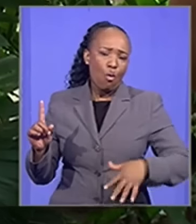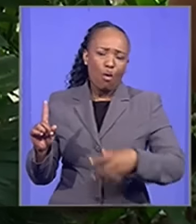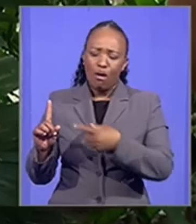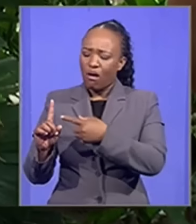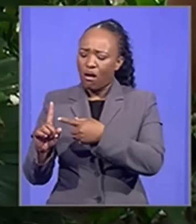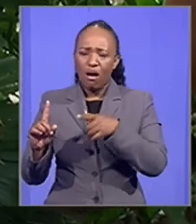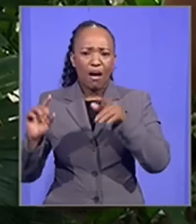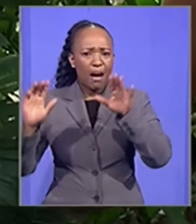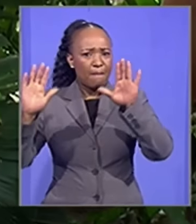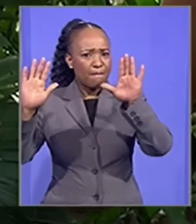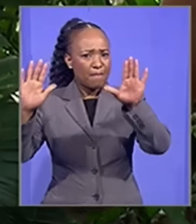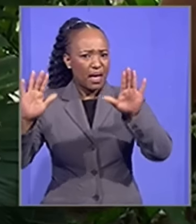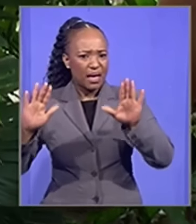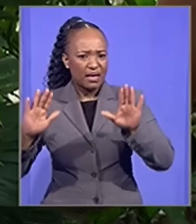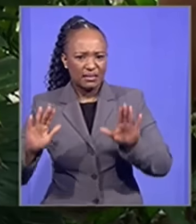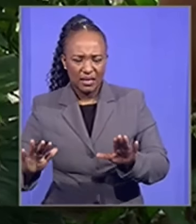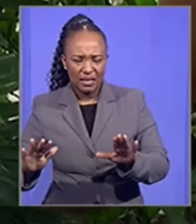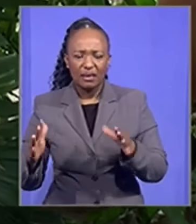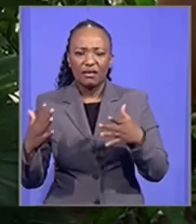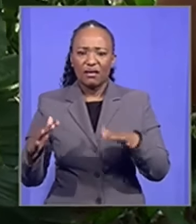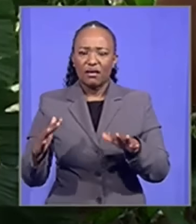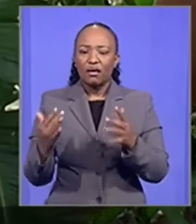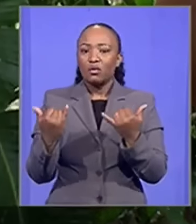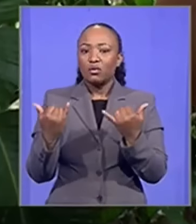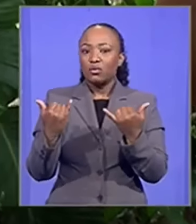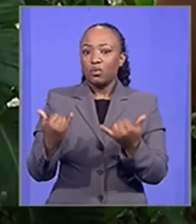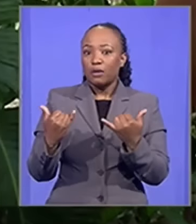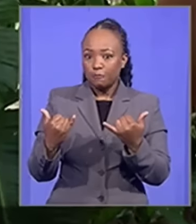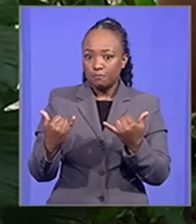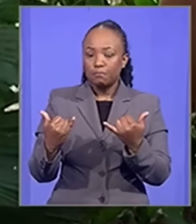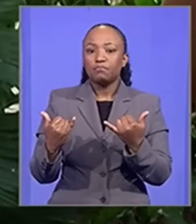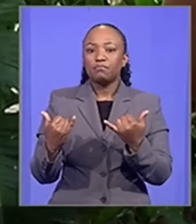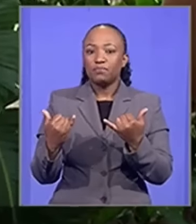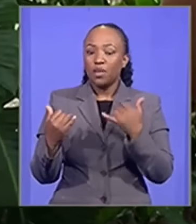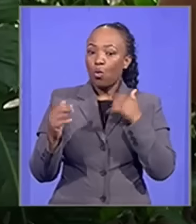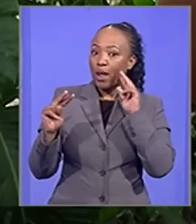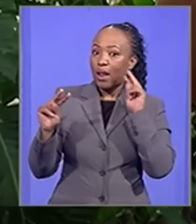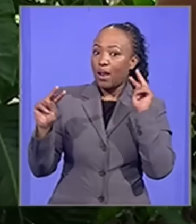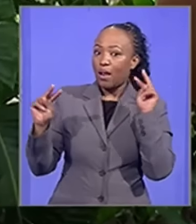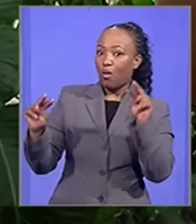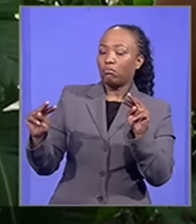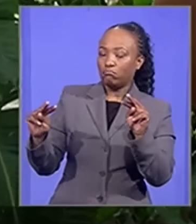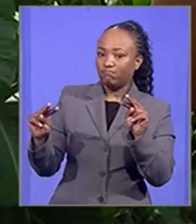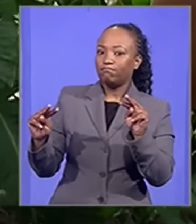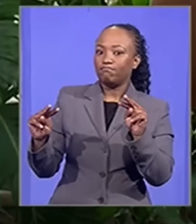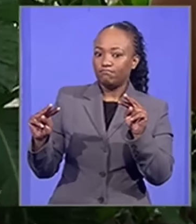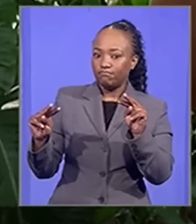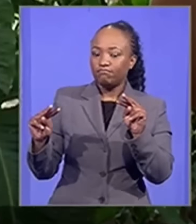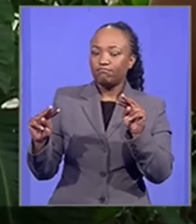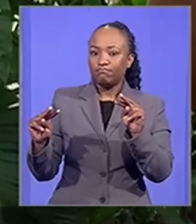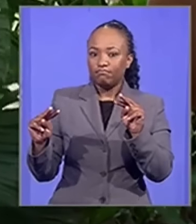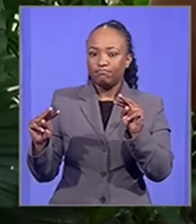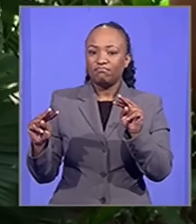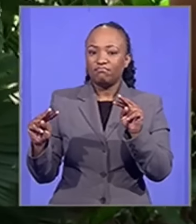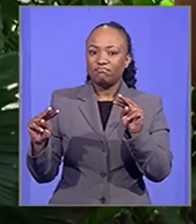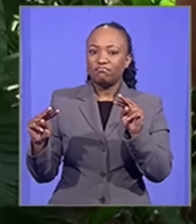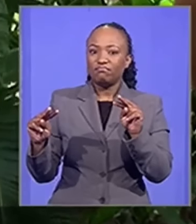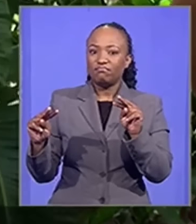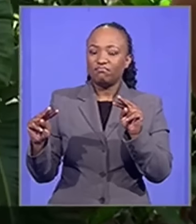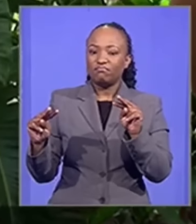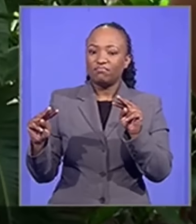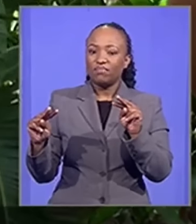personality, she's an amazing person, and today we look with both kind of